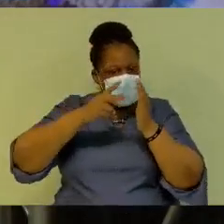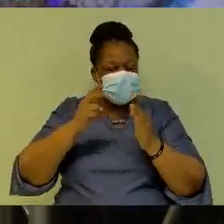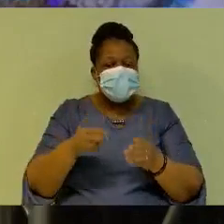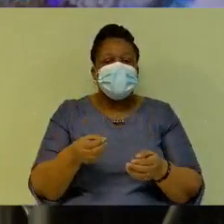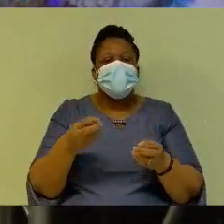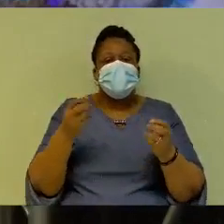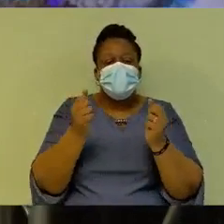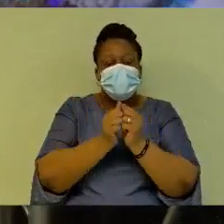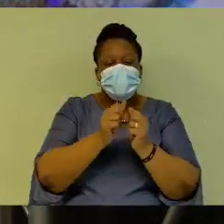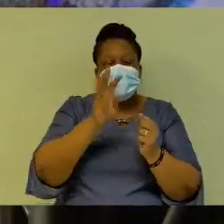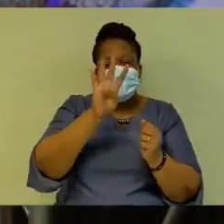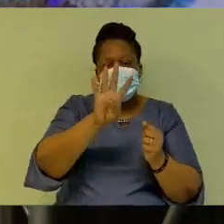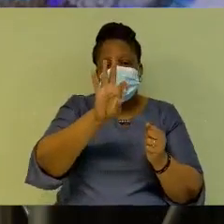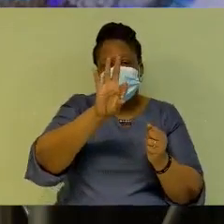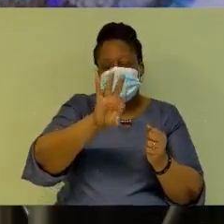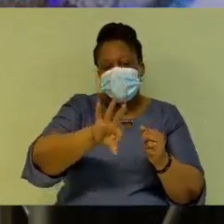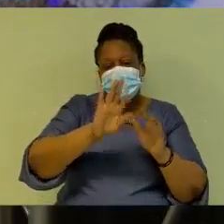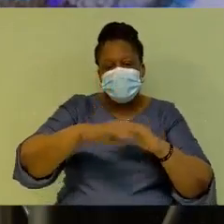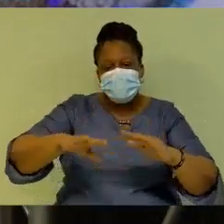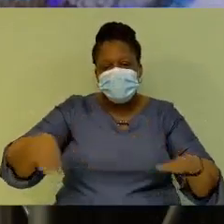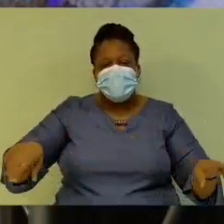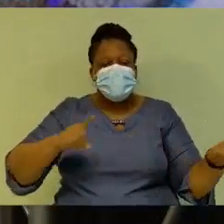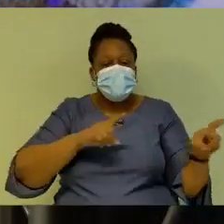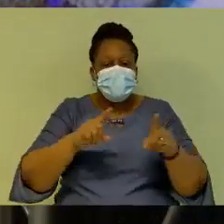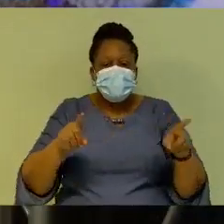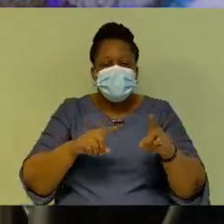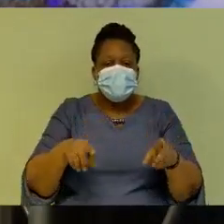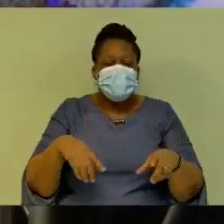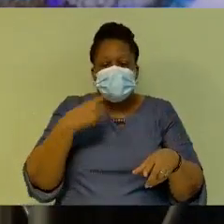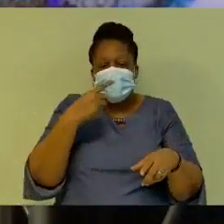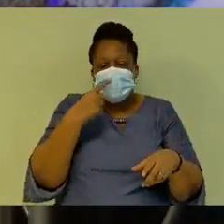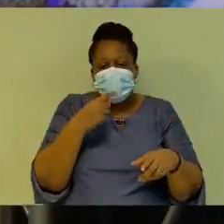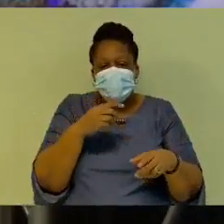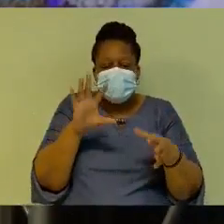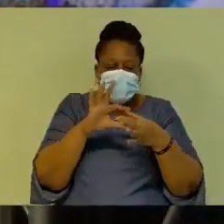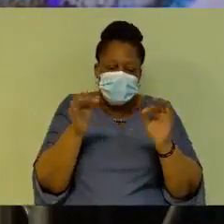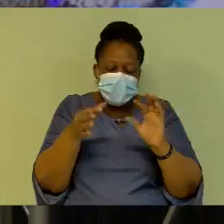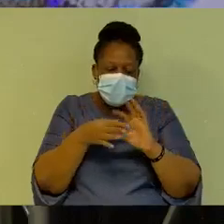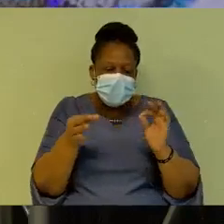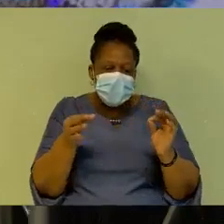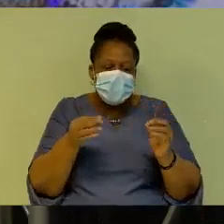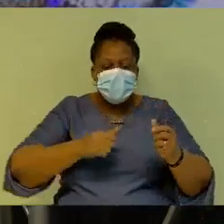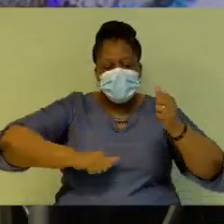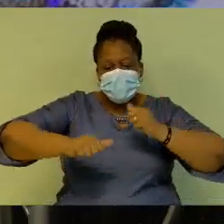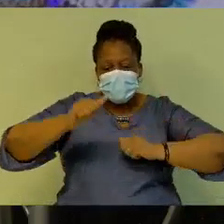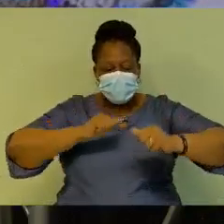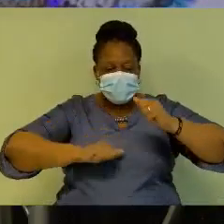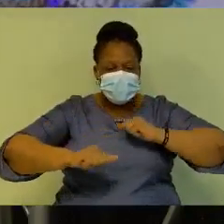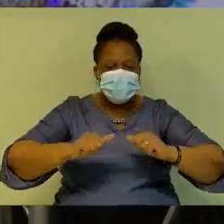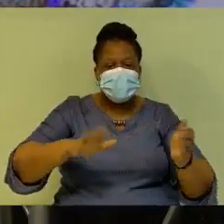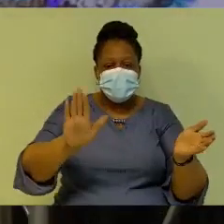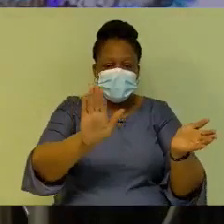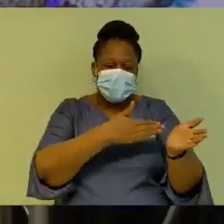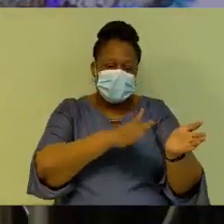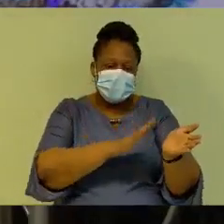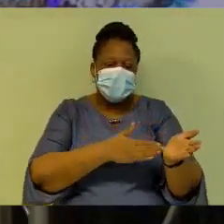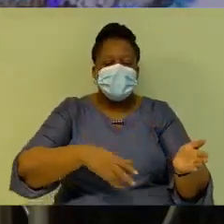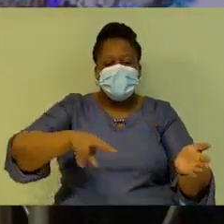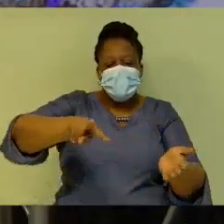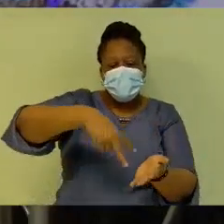49 children in these videos who were reciting poems, dramatizing, singing,